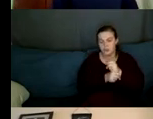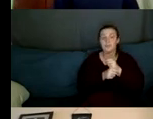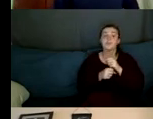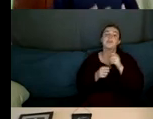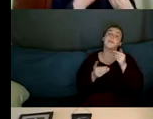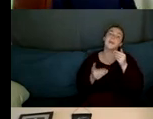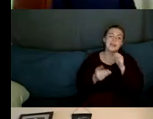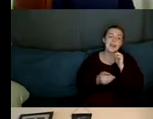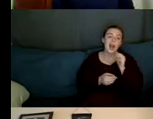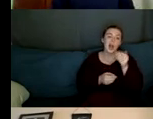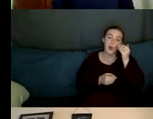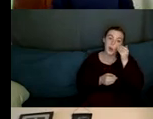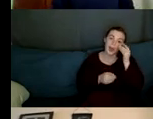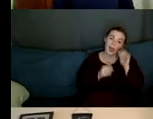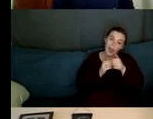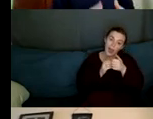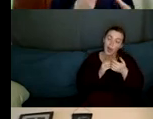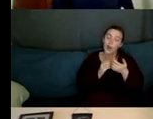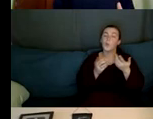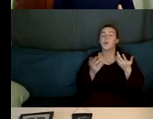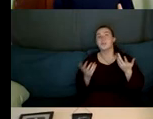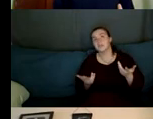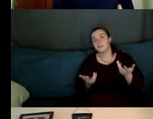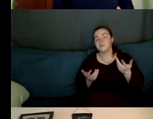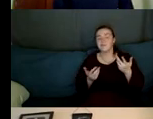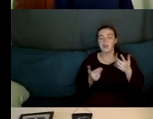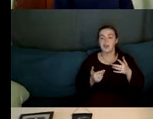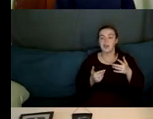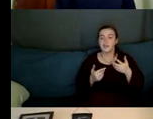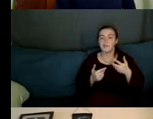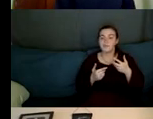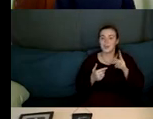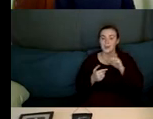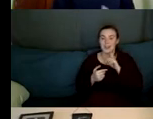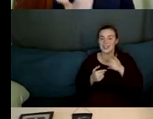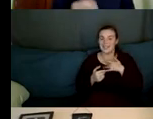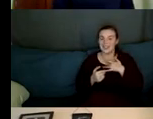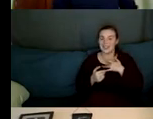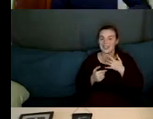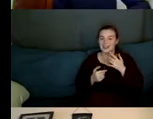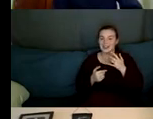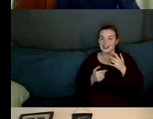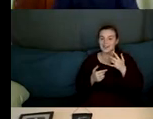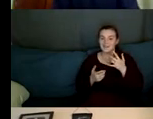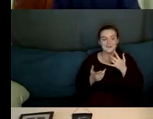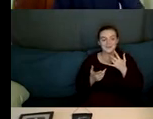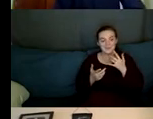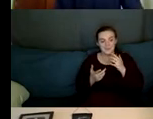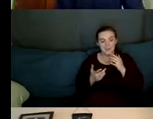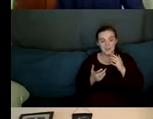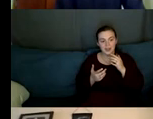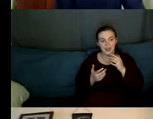but again, it is something that if you are like, I really feel like Excel should do that, reach out because somebody probably